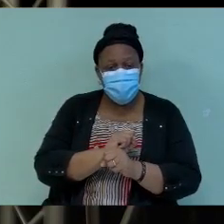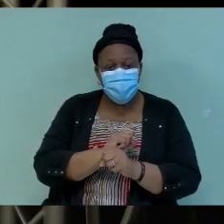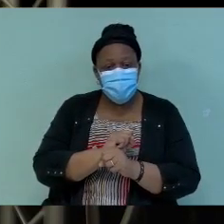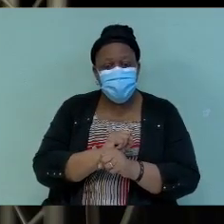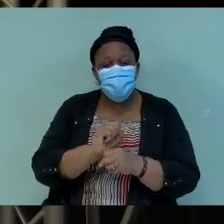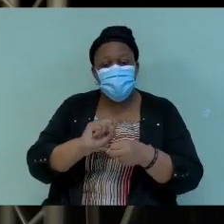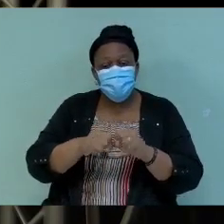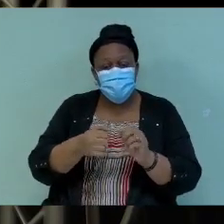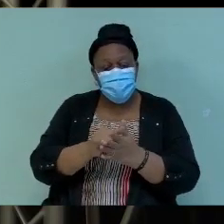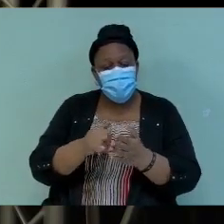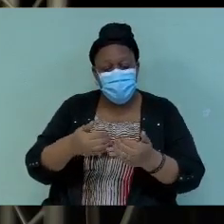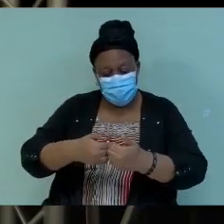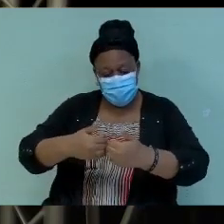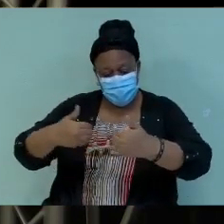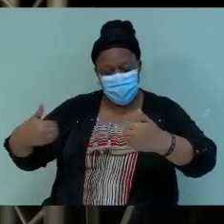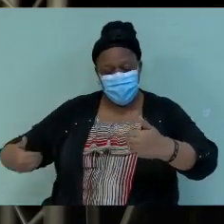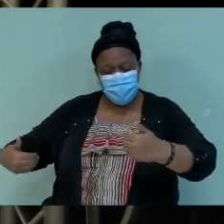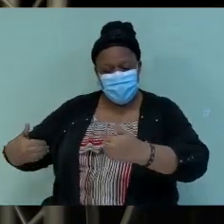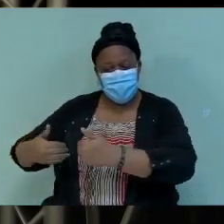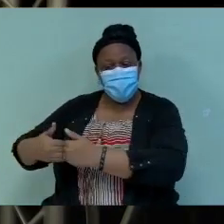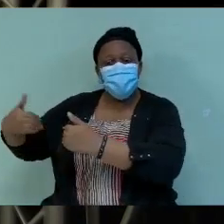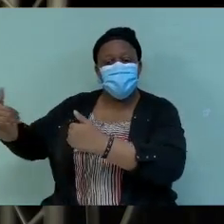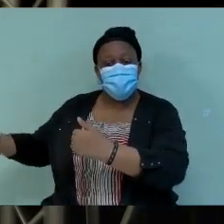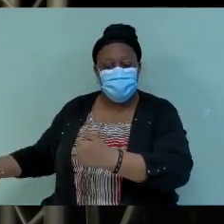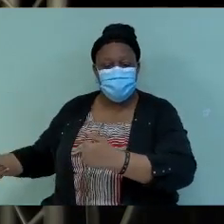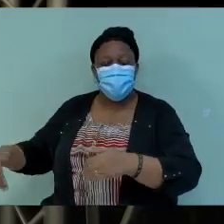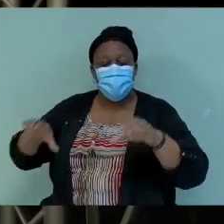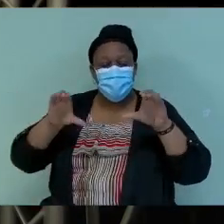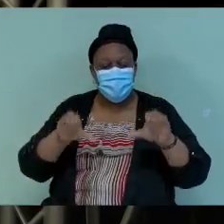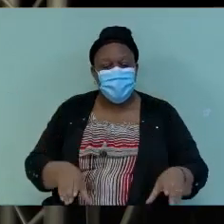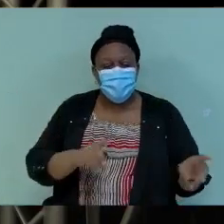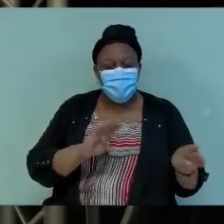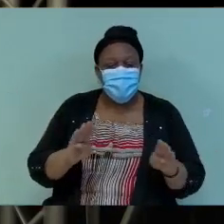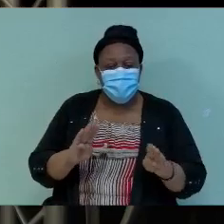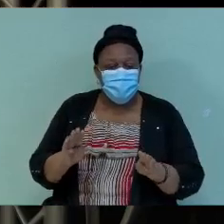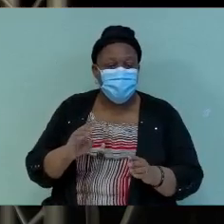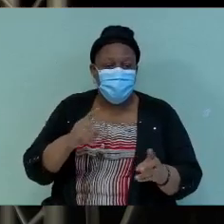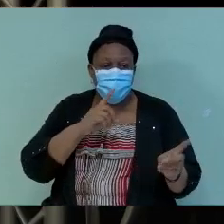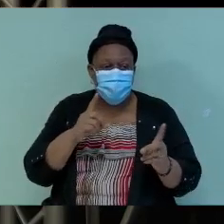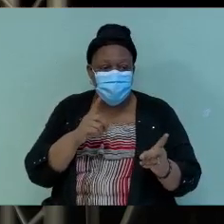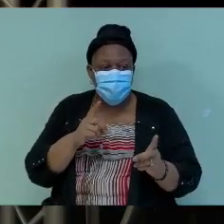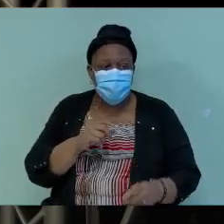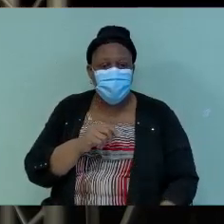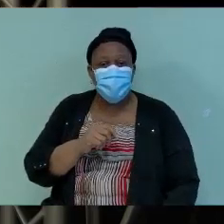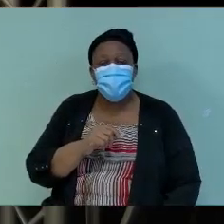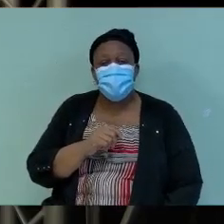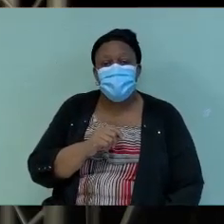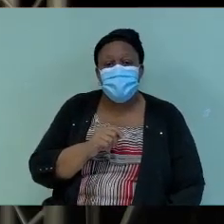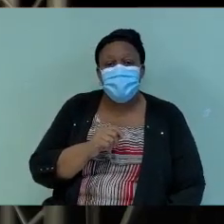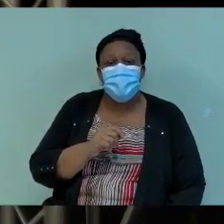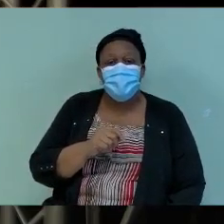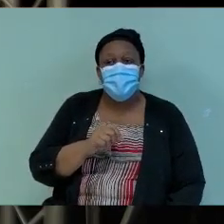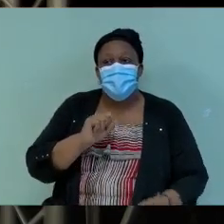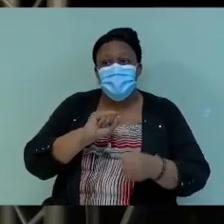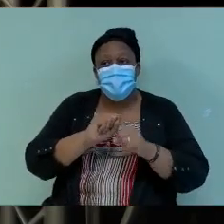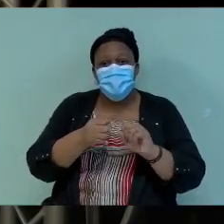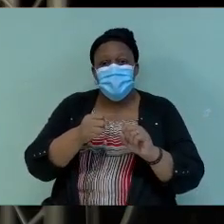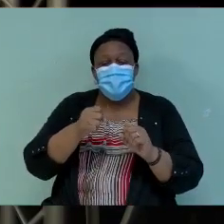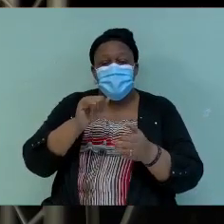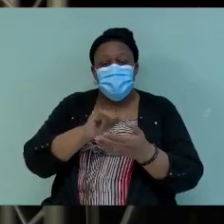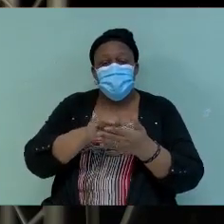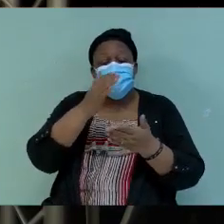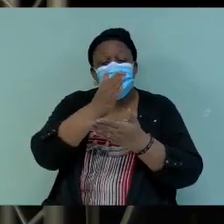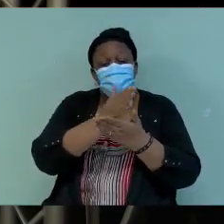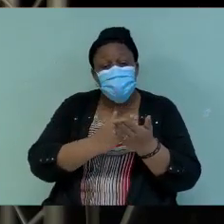social distancing was done, while at the same time persons had the opportunity to carry out their